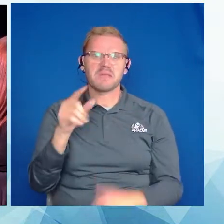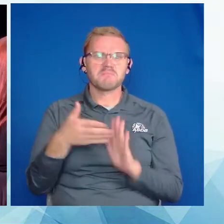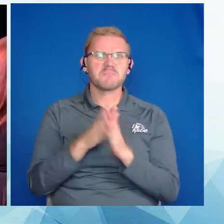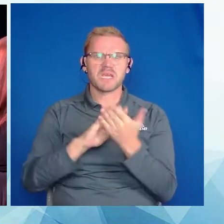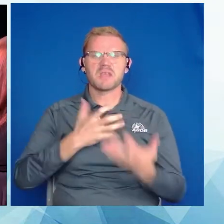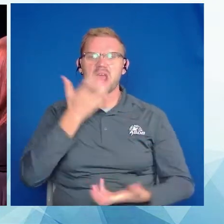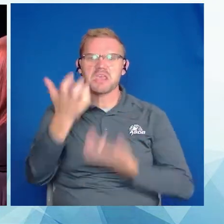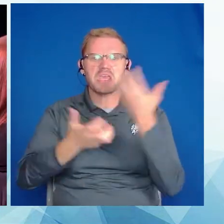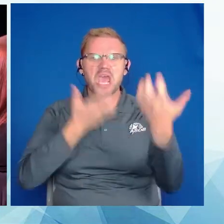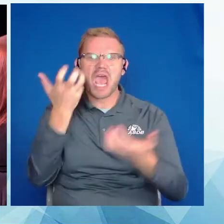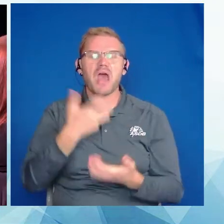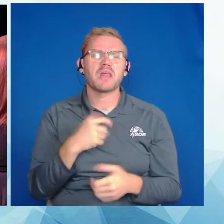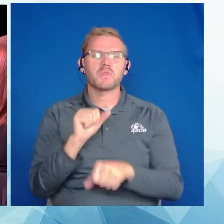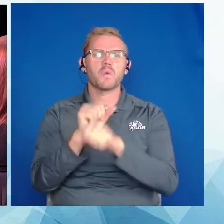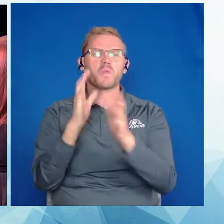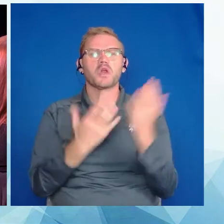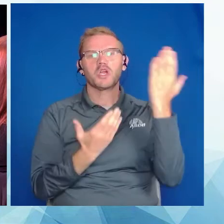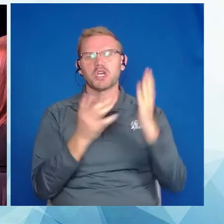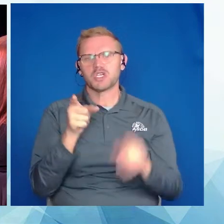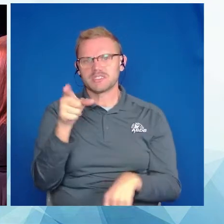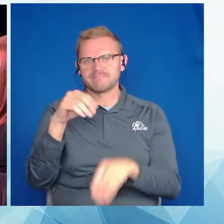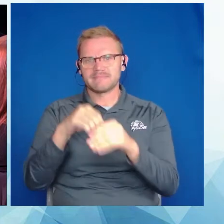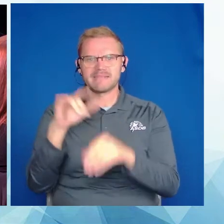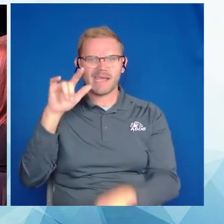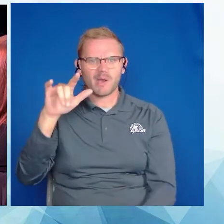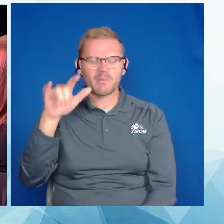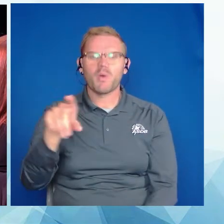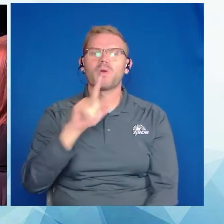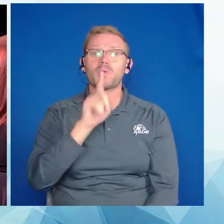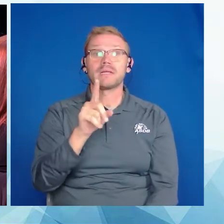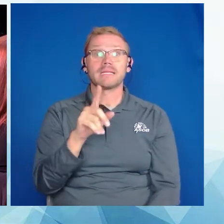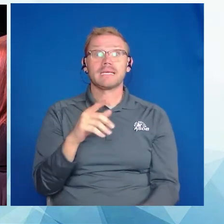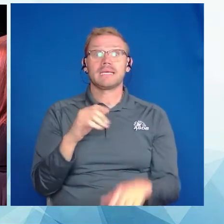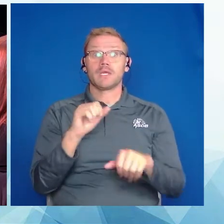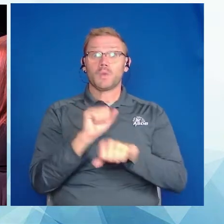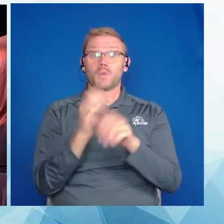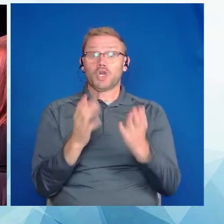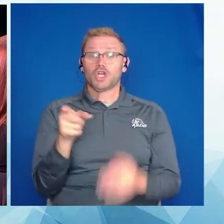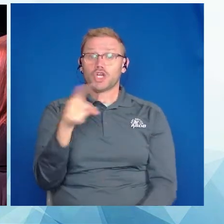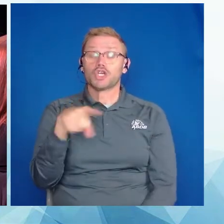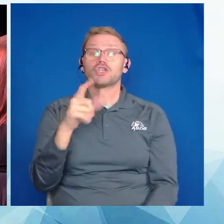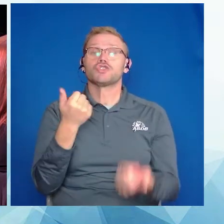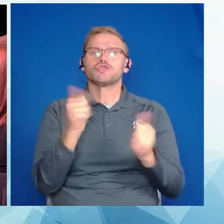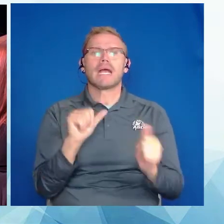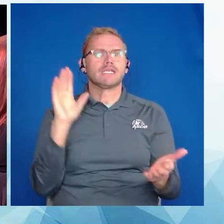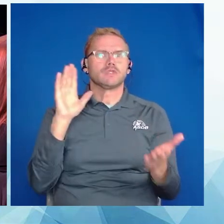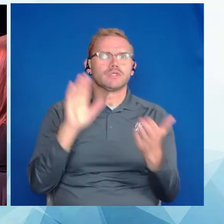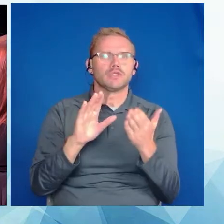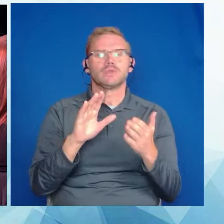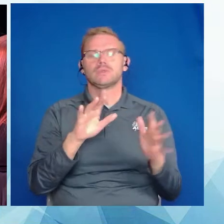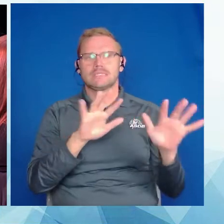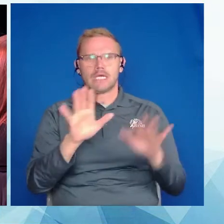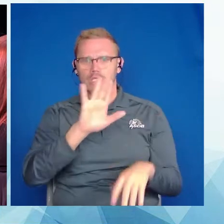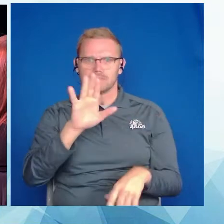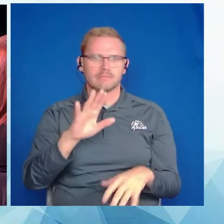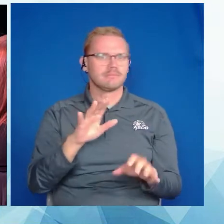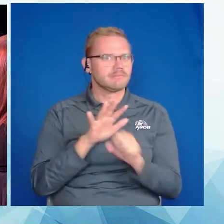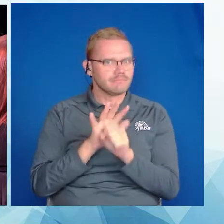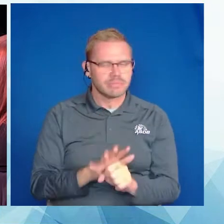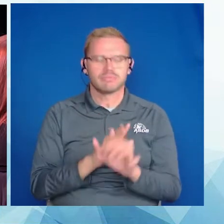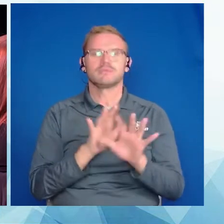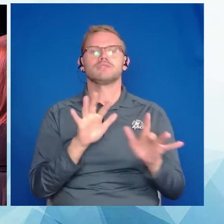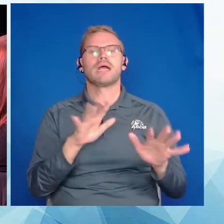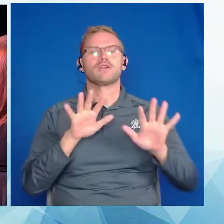yell at the flight attendants. The flight attendants were trying to de-escalate the passengers and calm